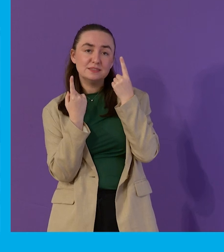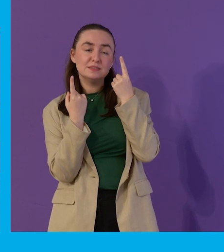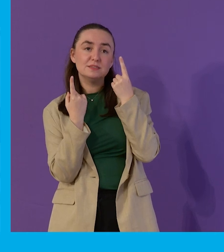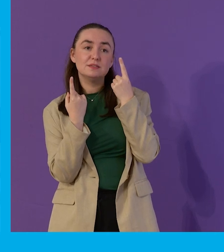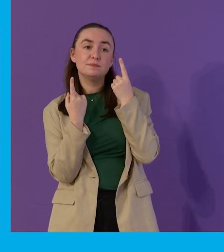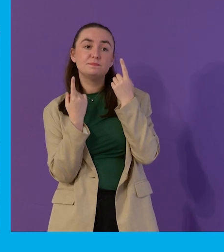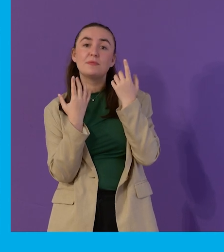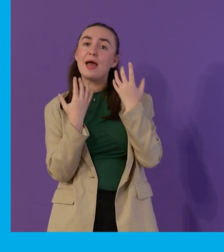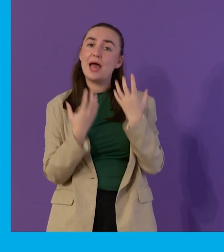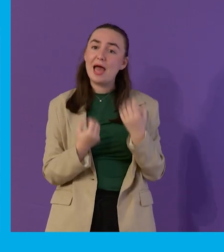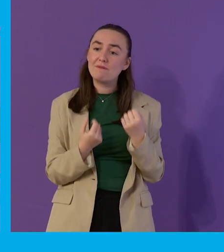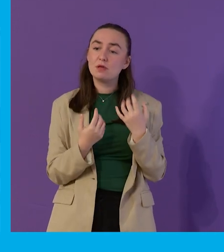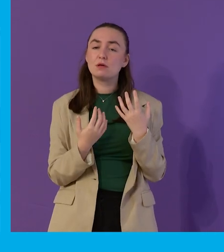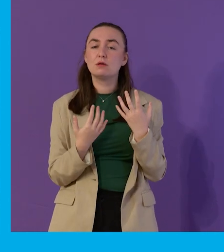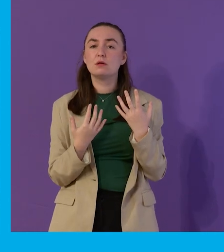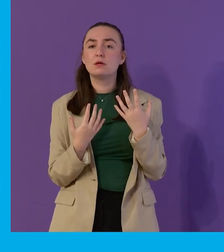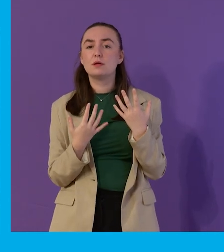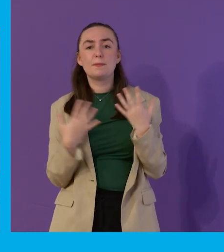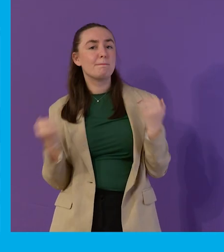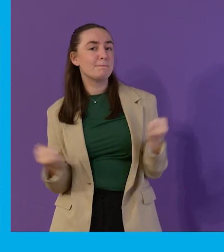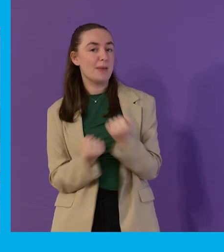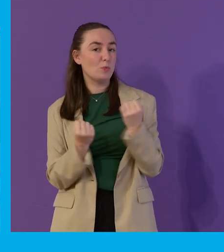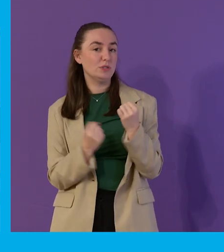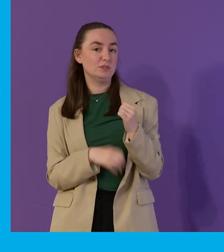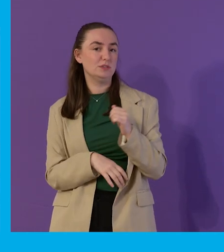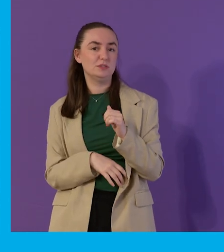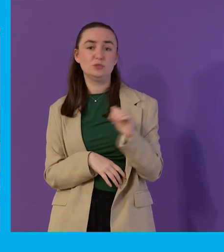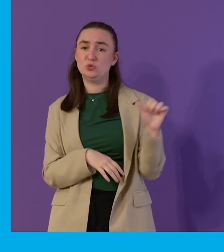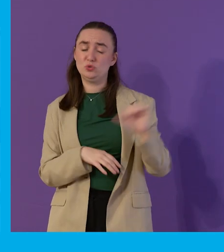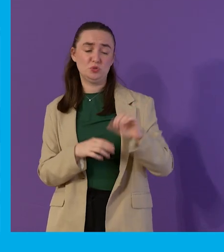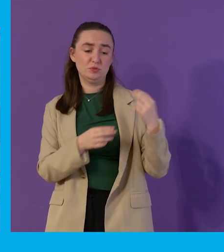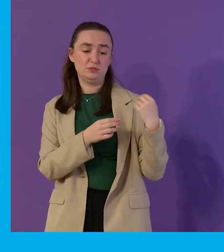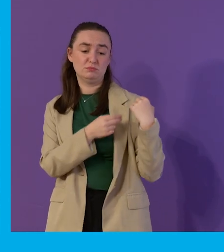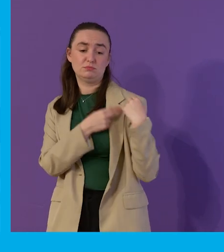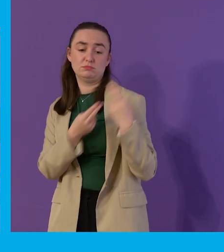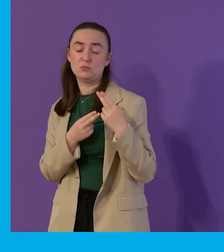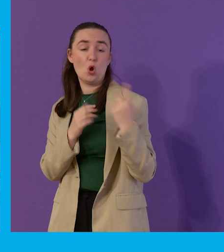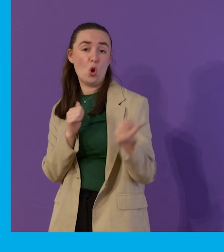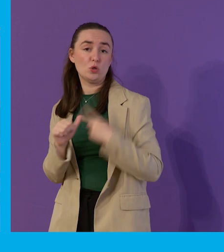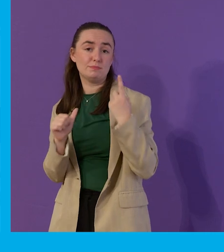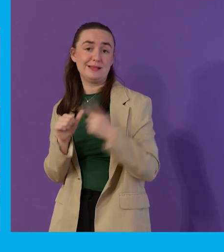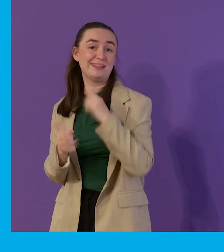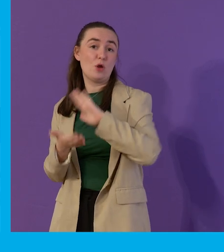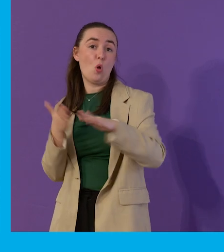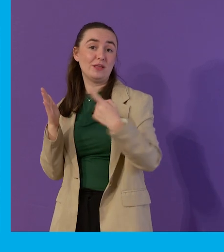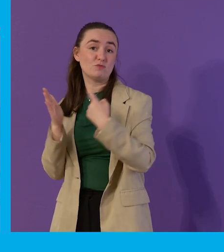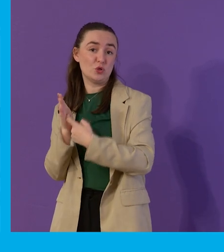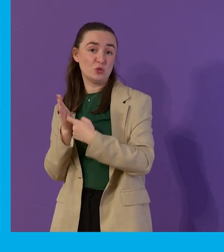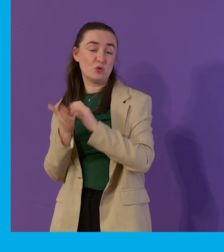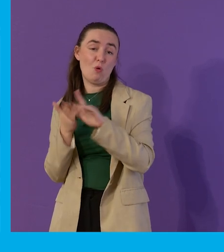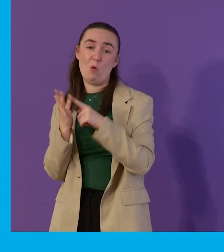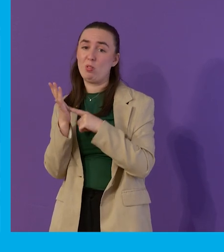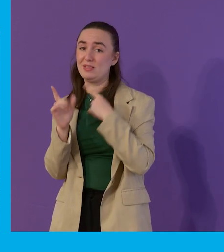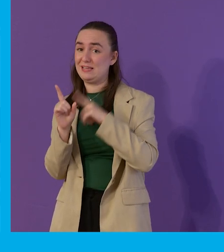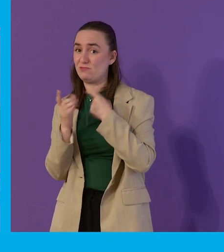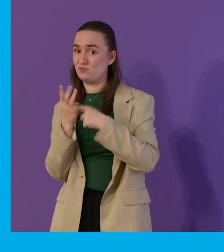that power shouldn't automatically reside in Holyrood or end up in Holyrood through